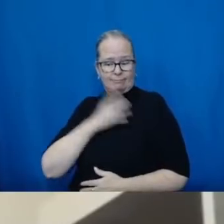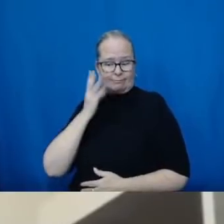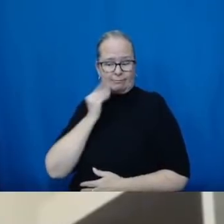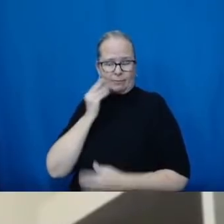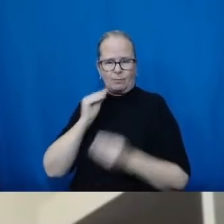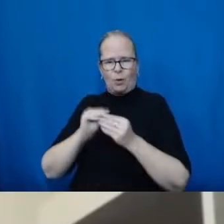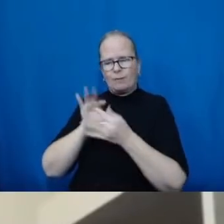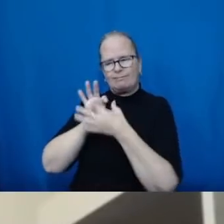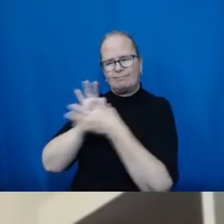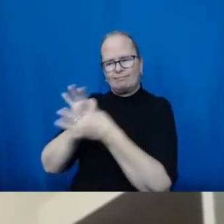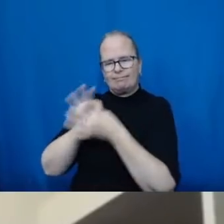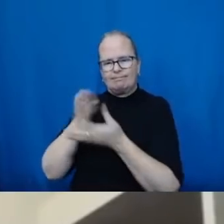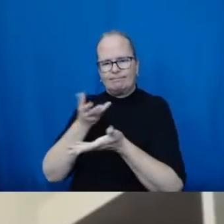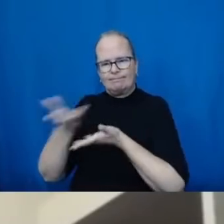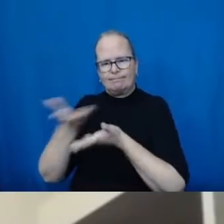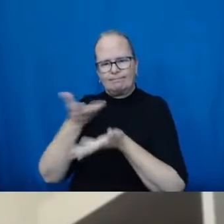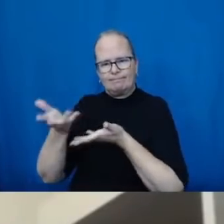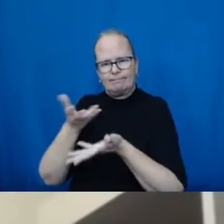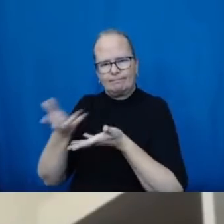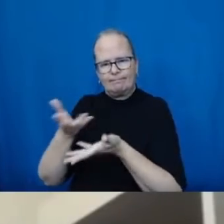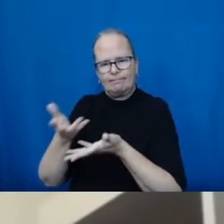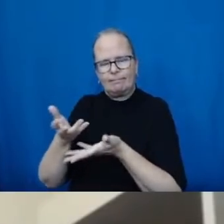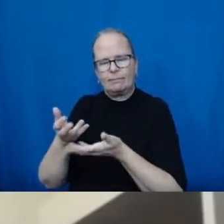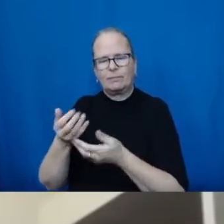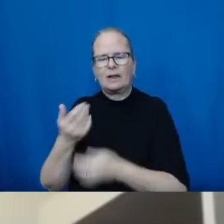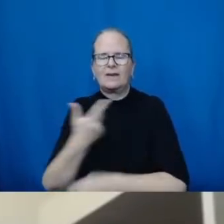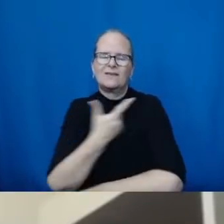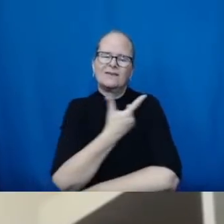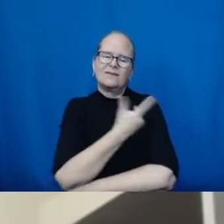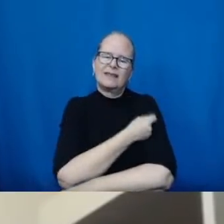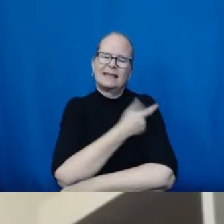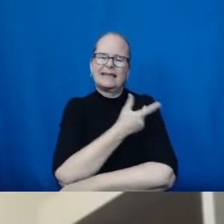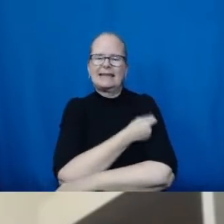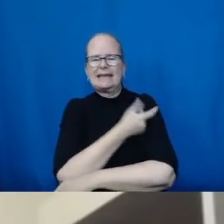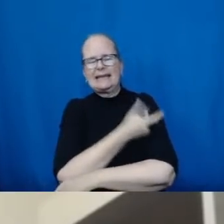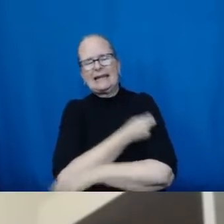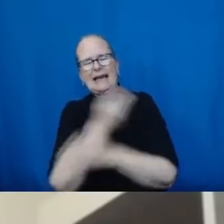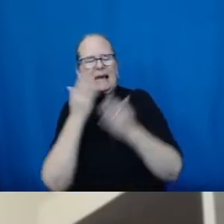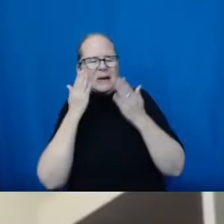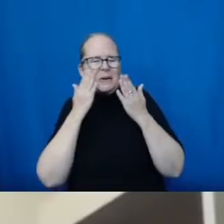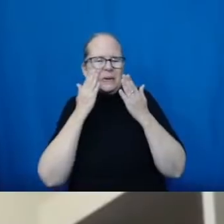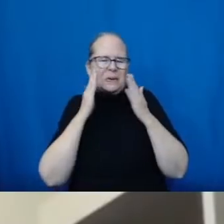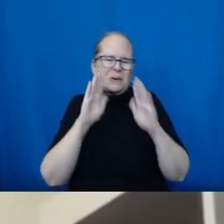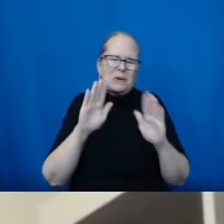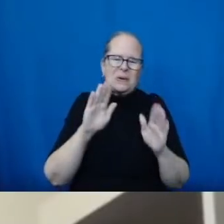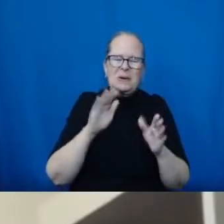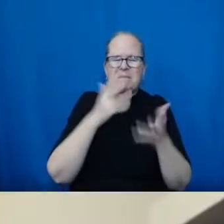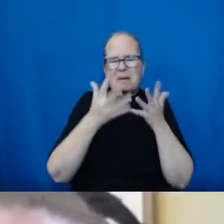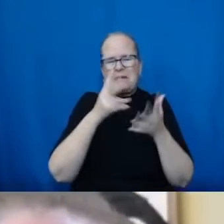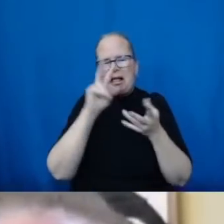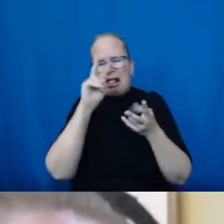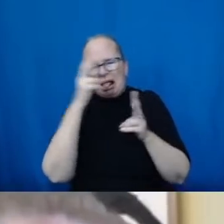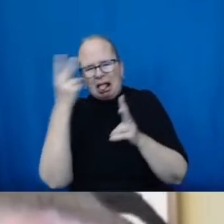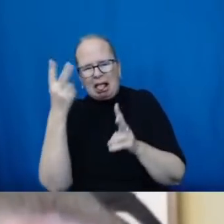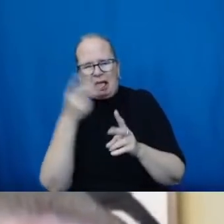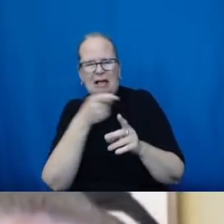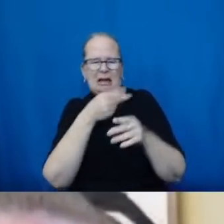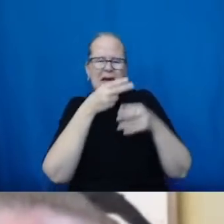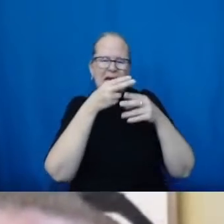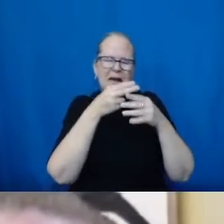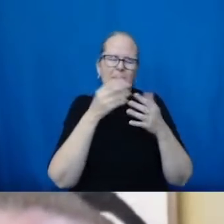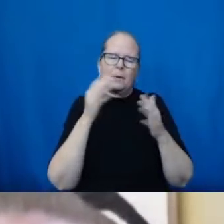right person who can address those baseline starting assumptions that someone's working with. It's